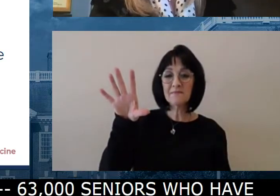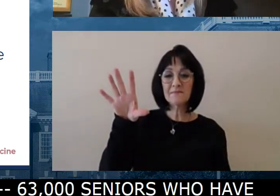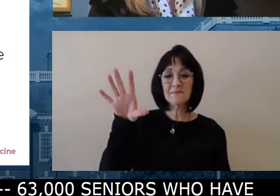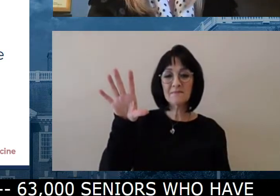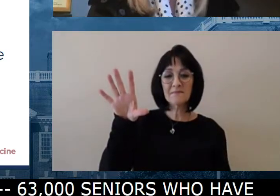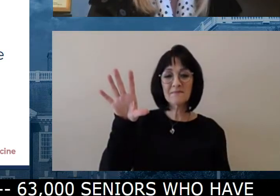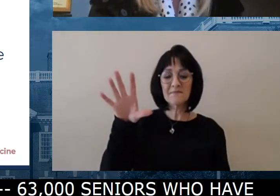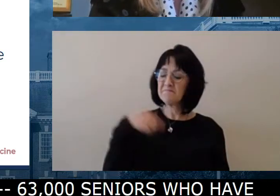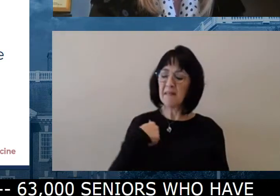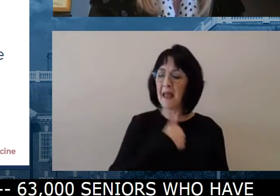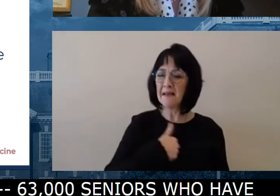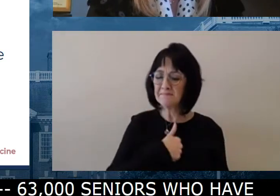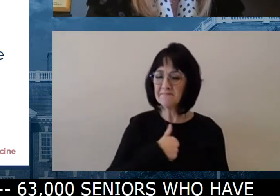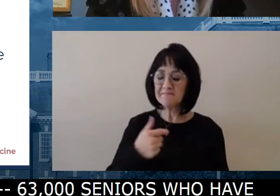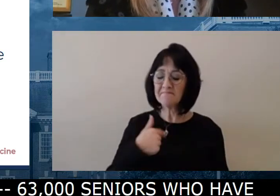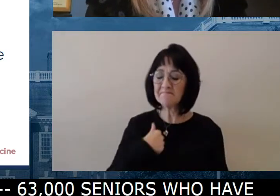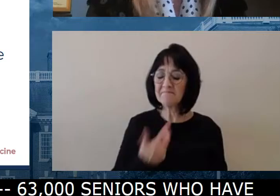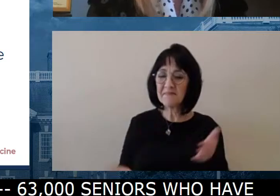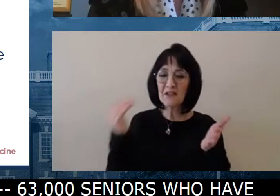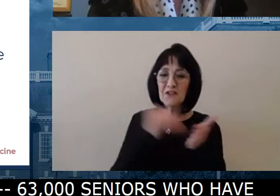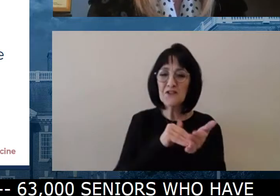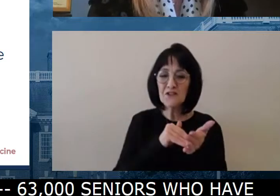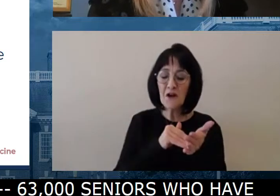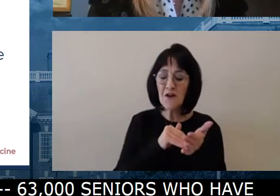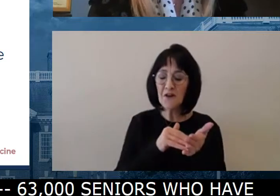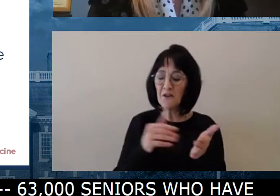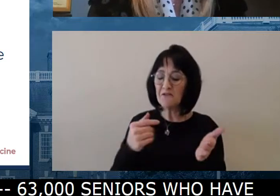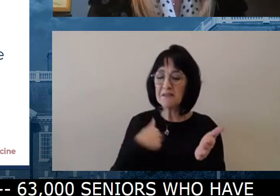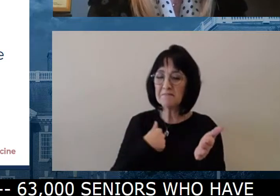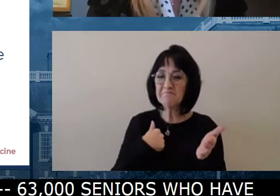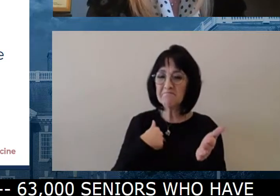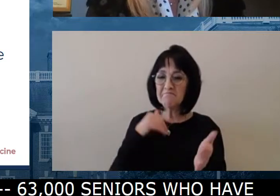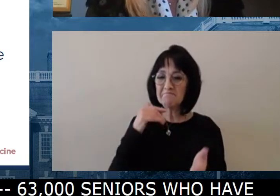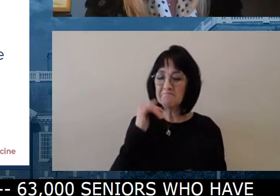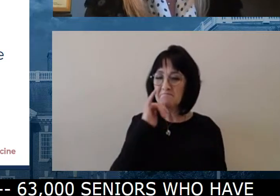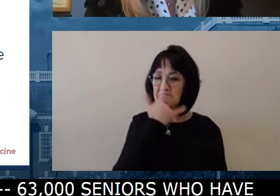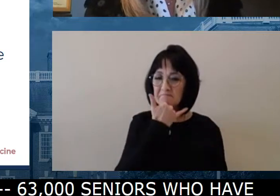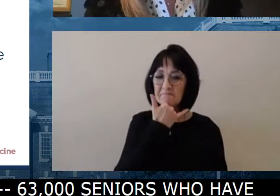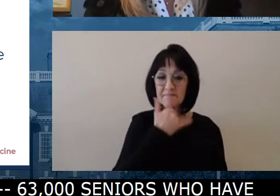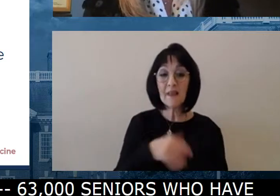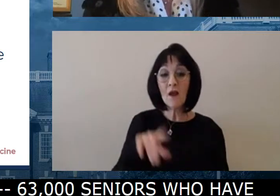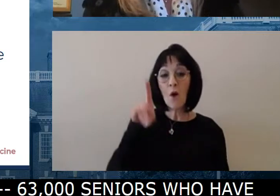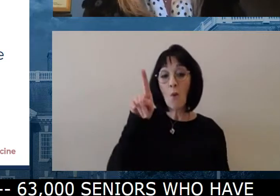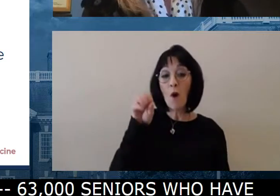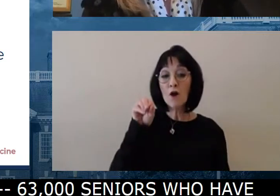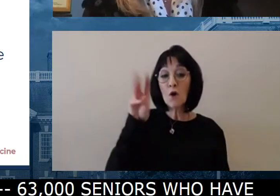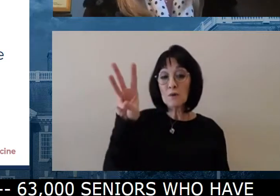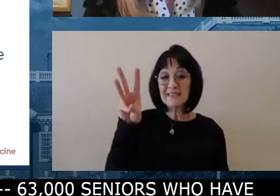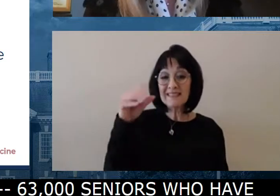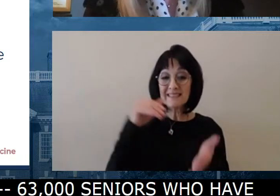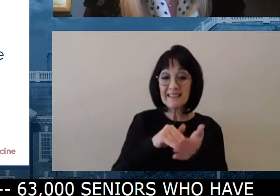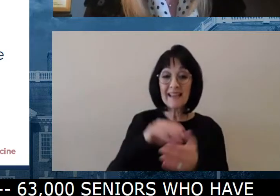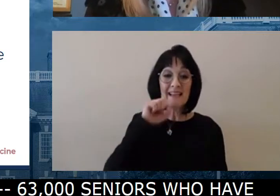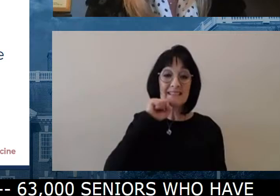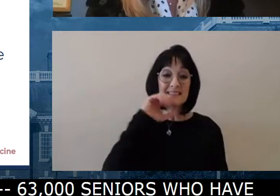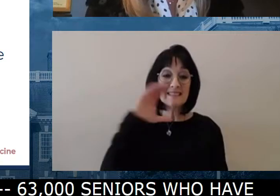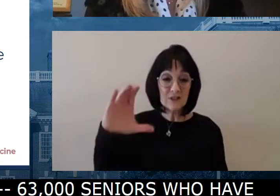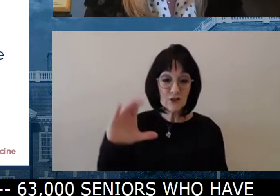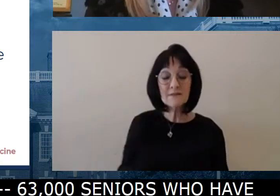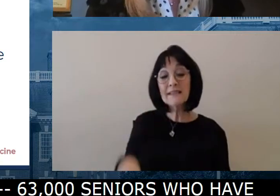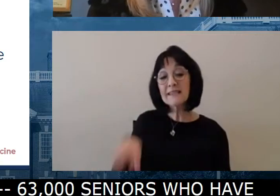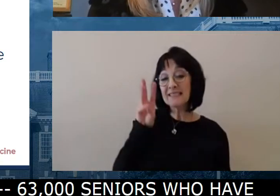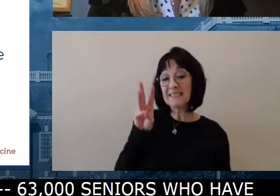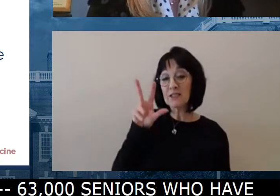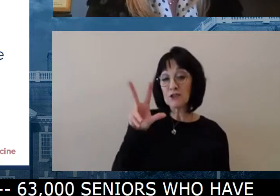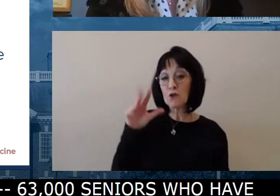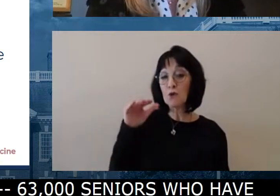so sorry. Let me start this one over, please. 106,000 seniors and 63,000 non-seniors. So